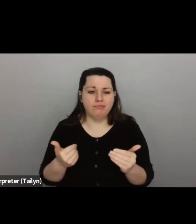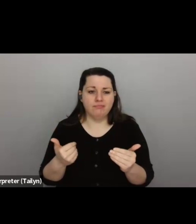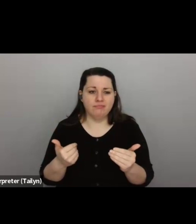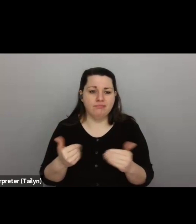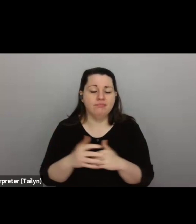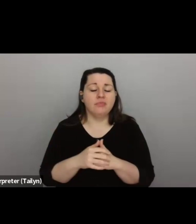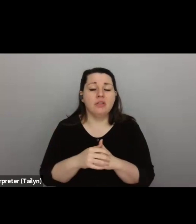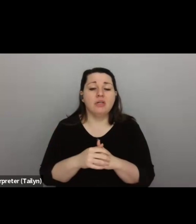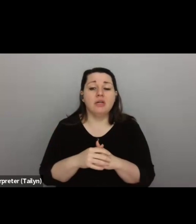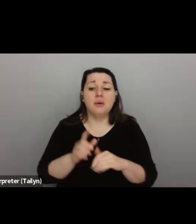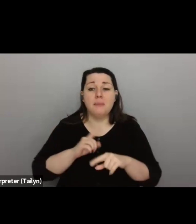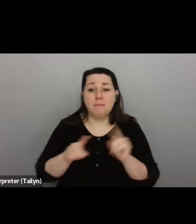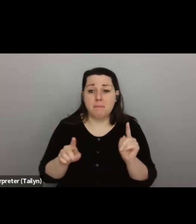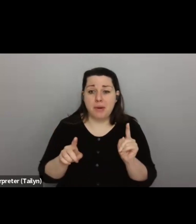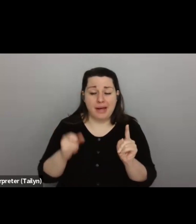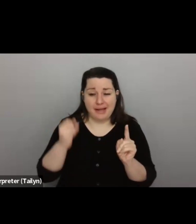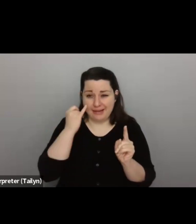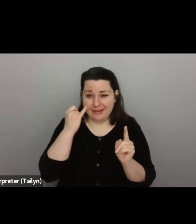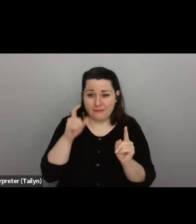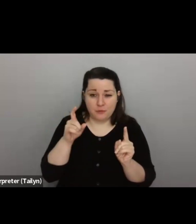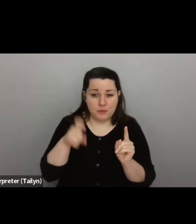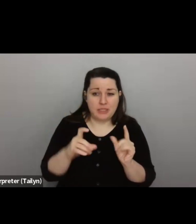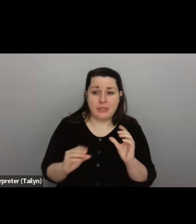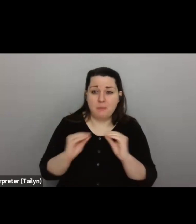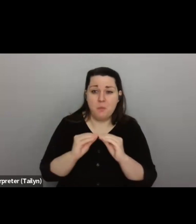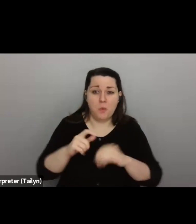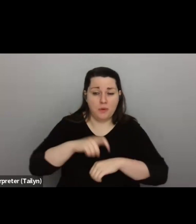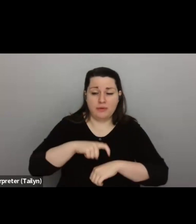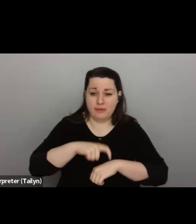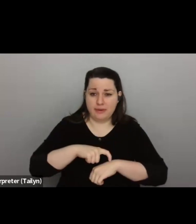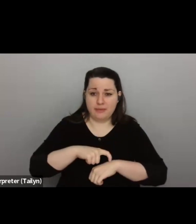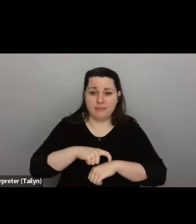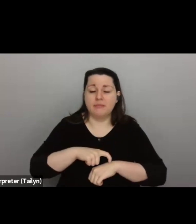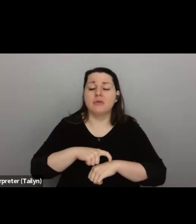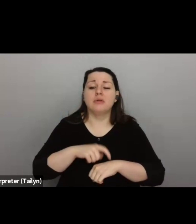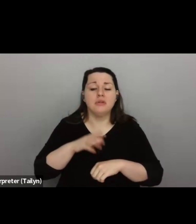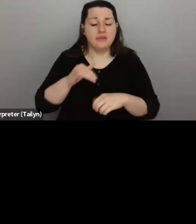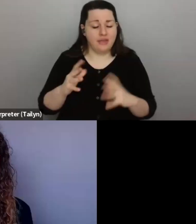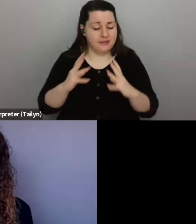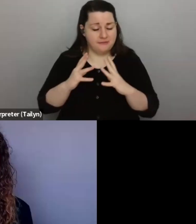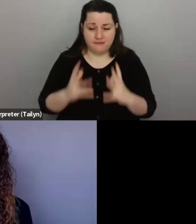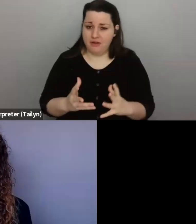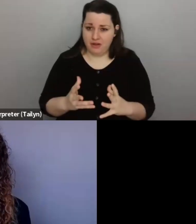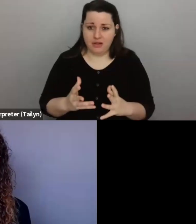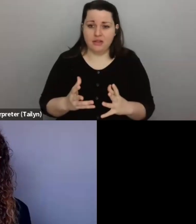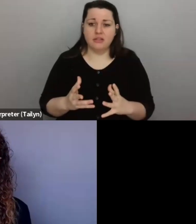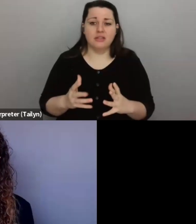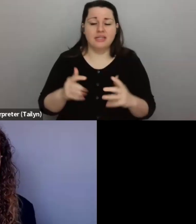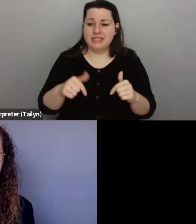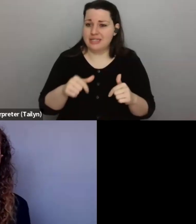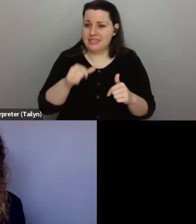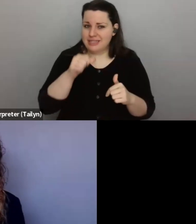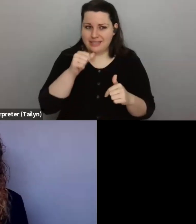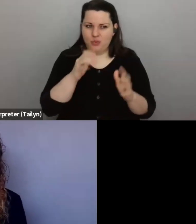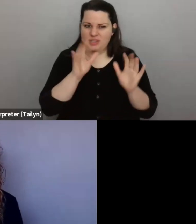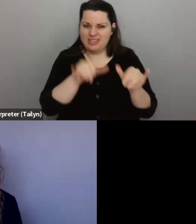this. But if you need additional time, that is perfectly okay. This is not going anywhere